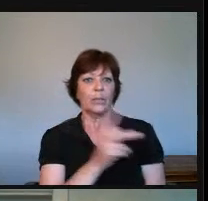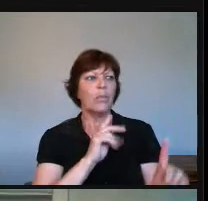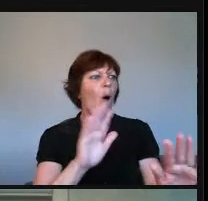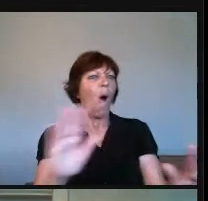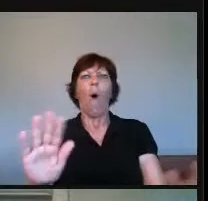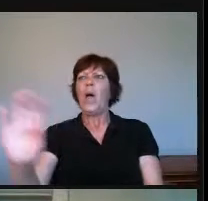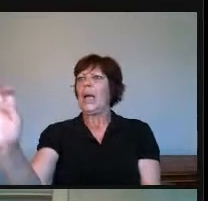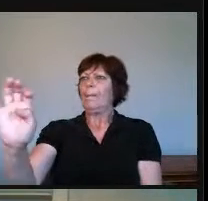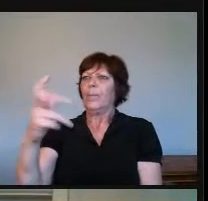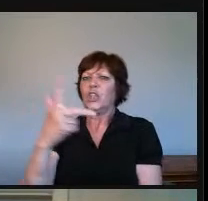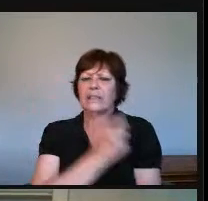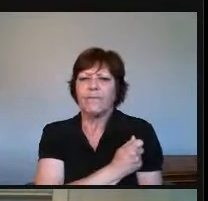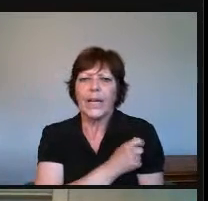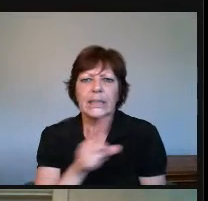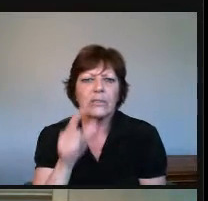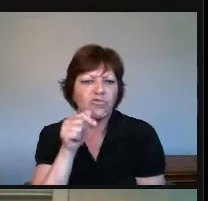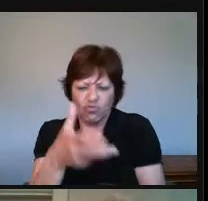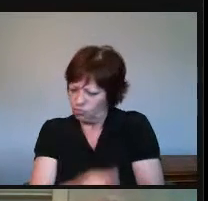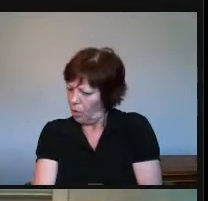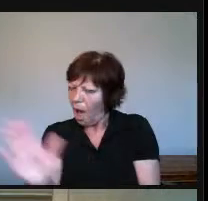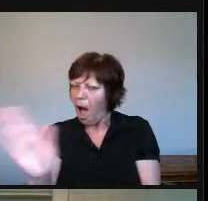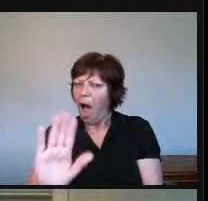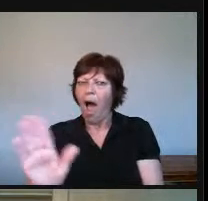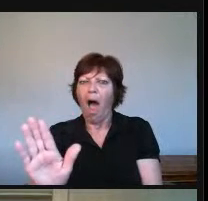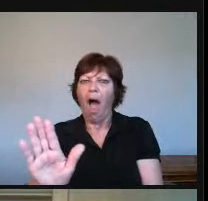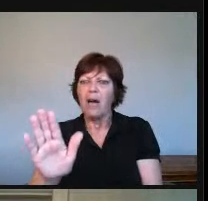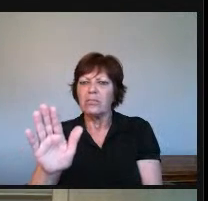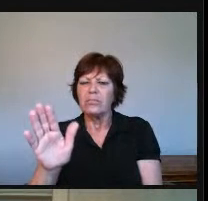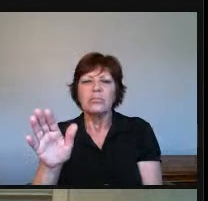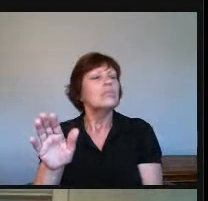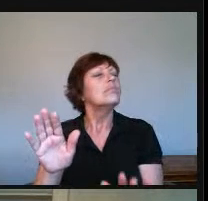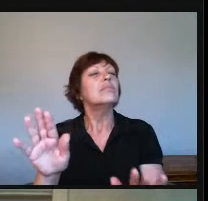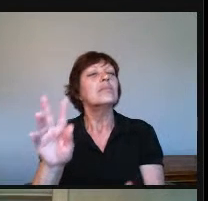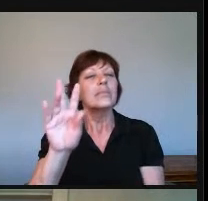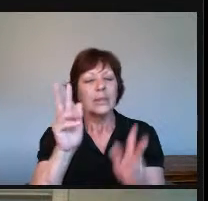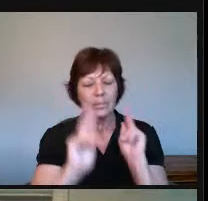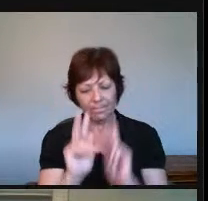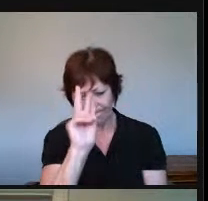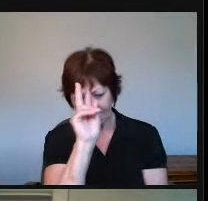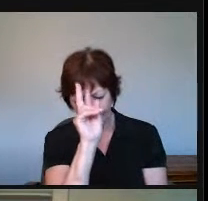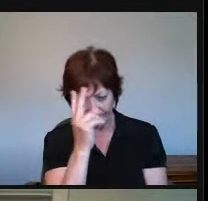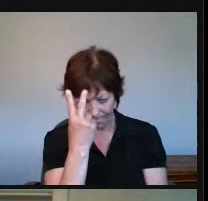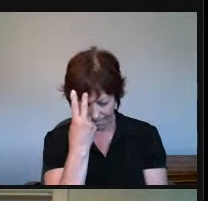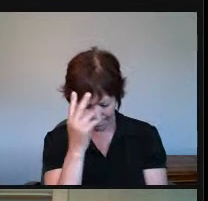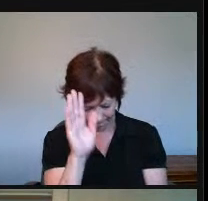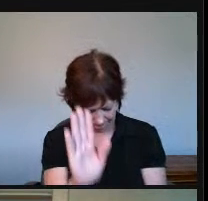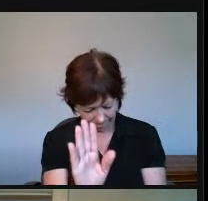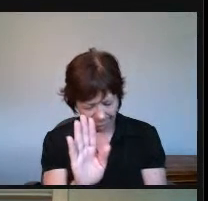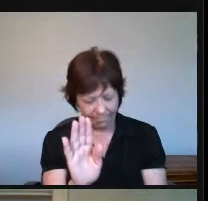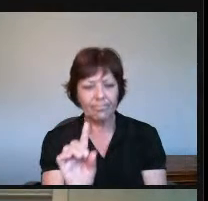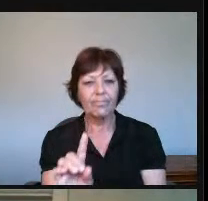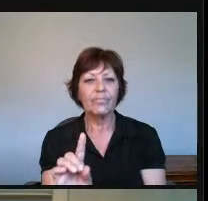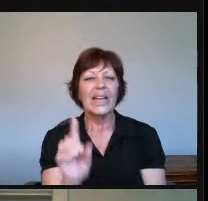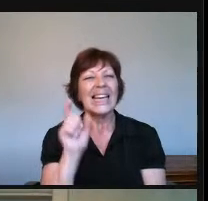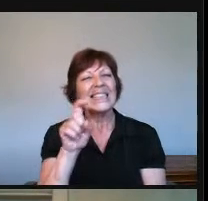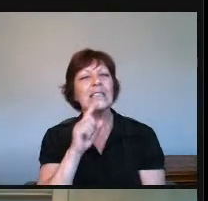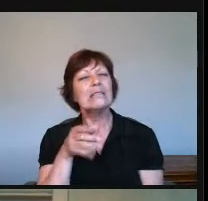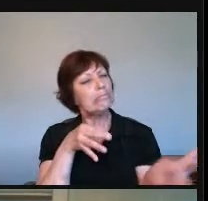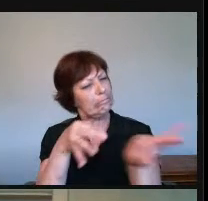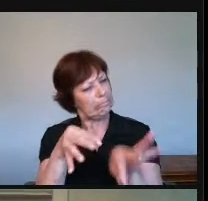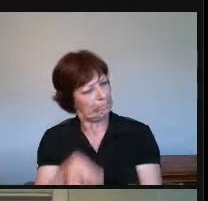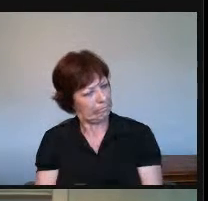emergency vaccine. I don't trust it. I'm not going to take it. There's a misunderstanding. There's a couple of misunderstandings there that I think we have to